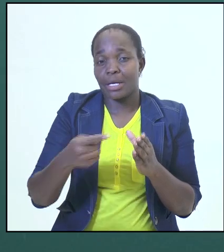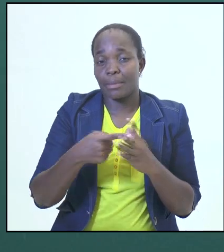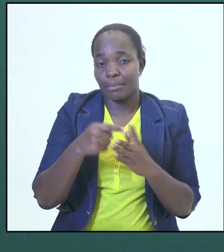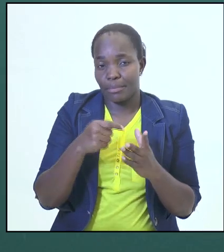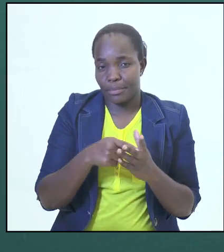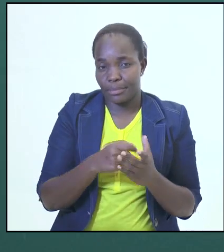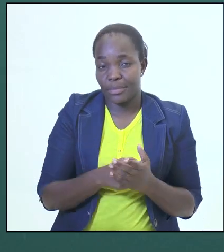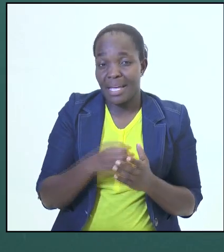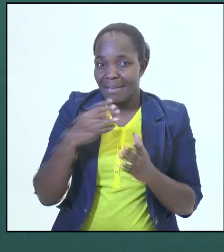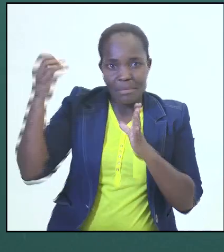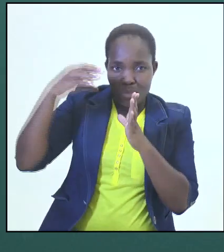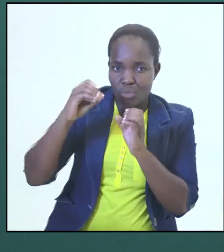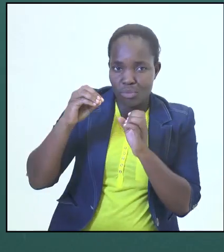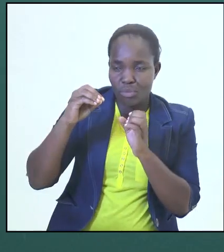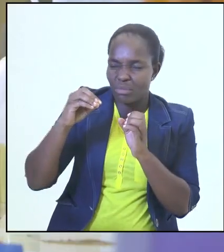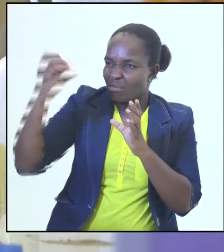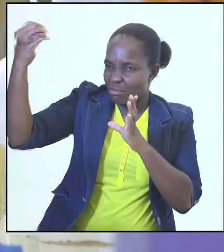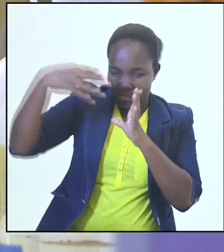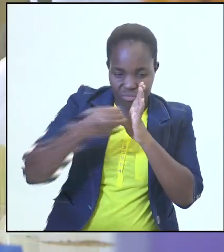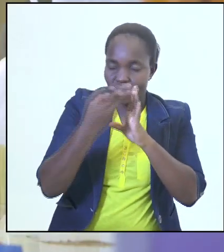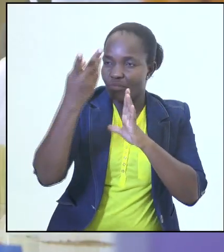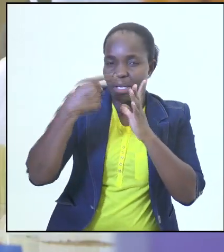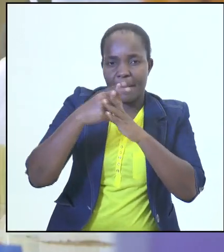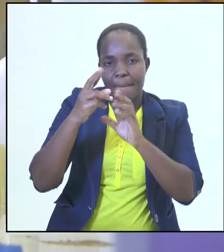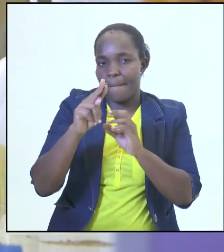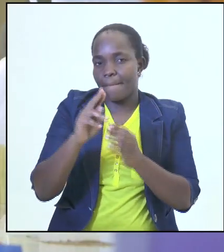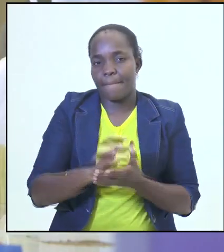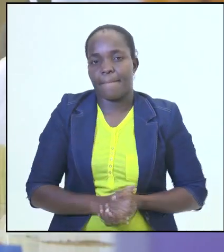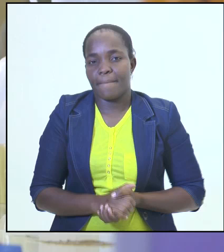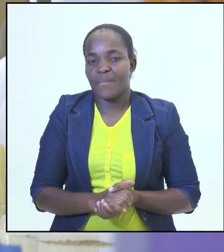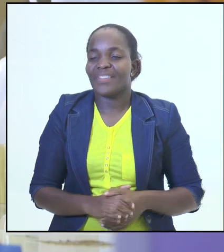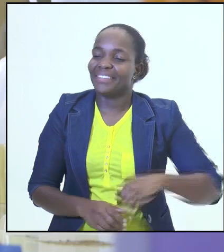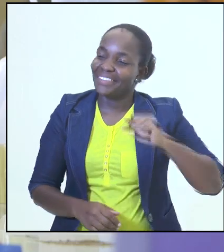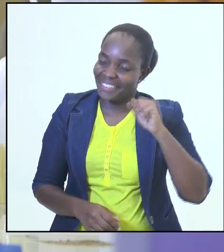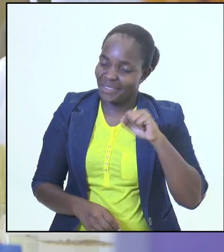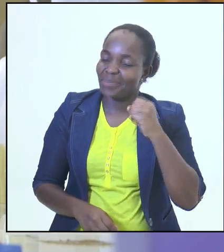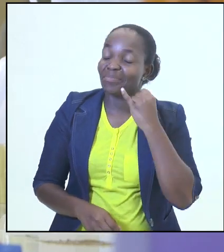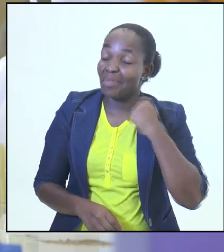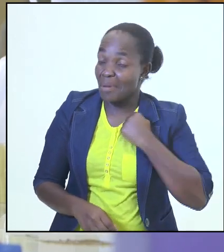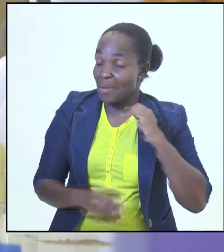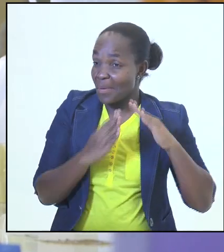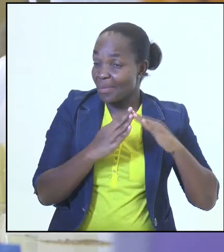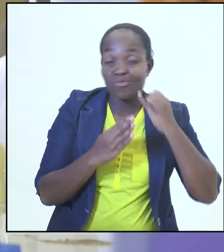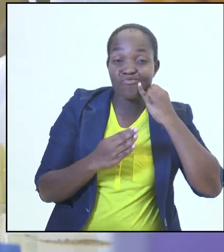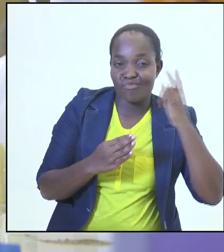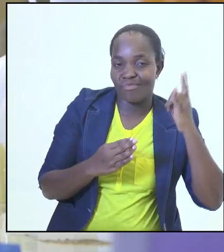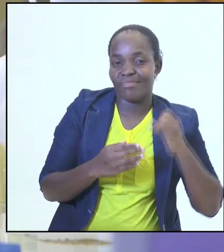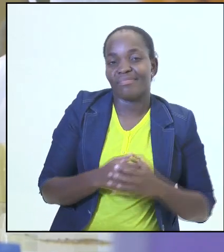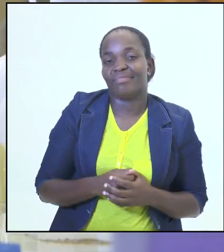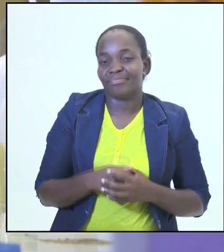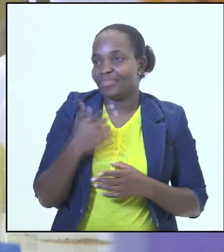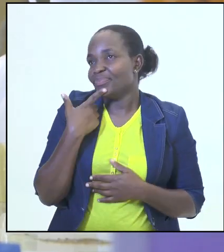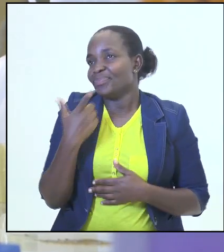no photosynthesis. That's for sure. I'll tell my mom. Thank you,